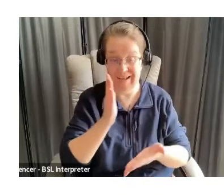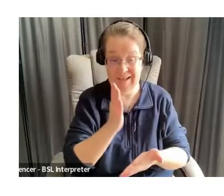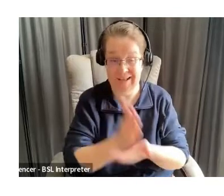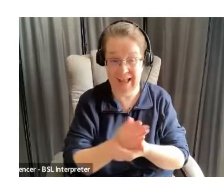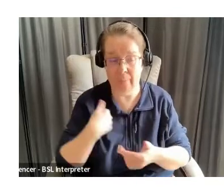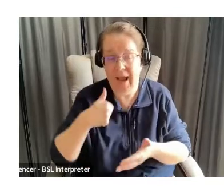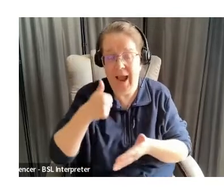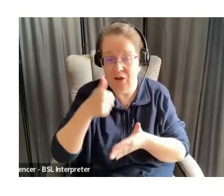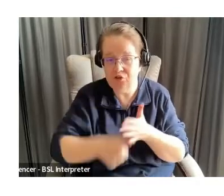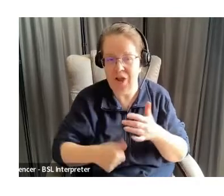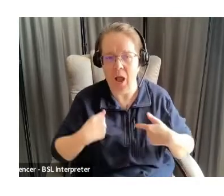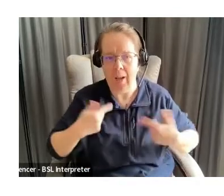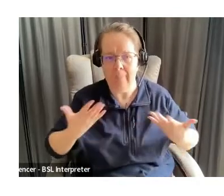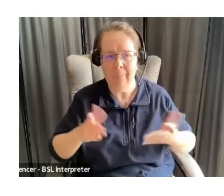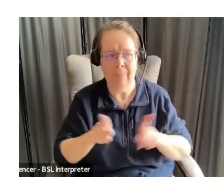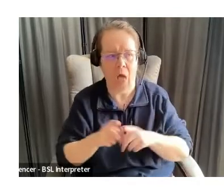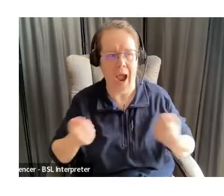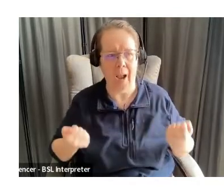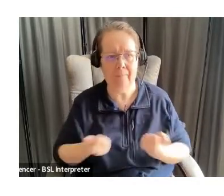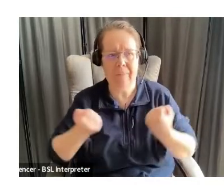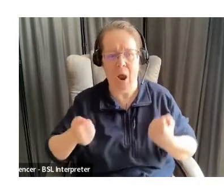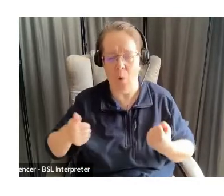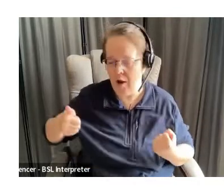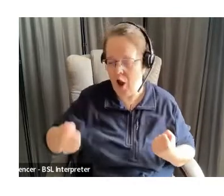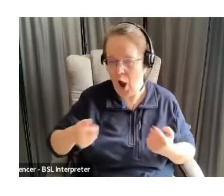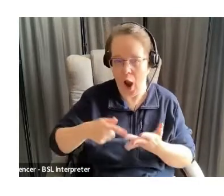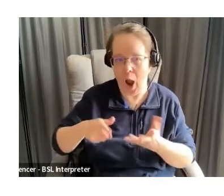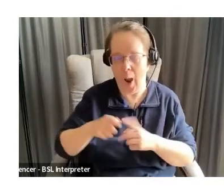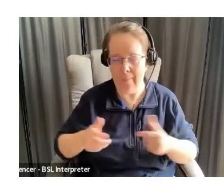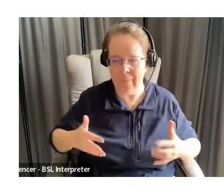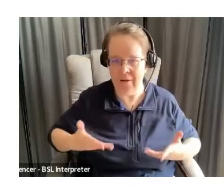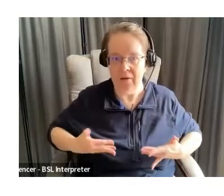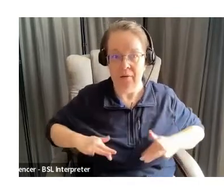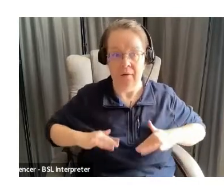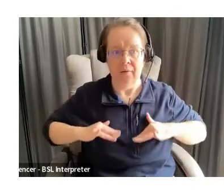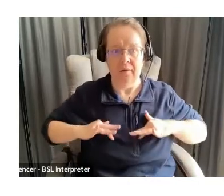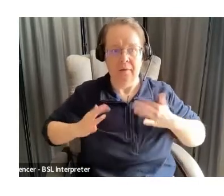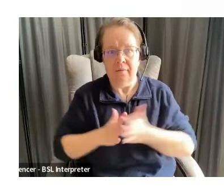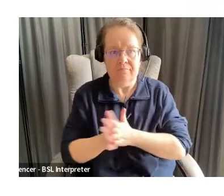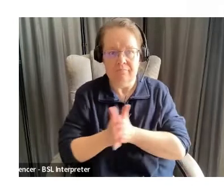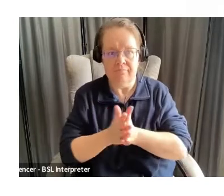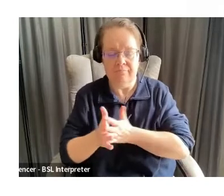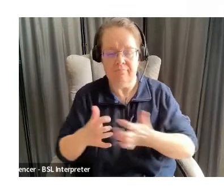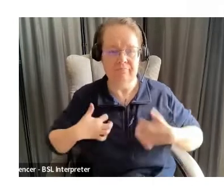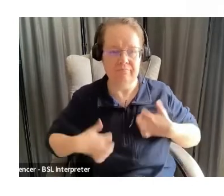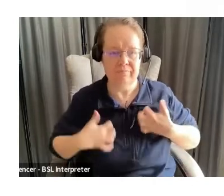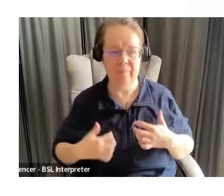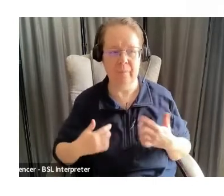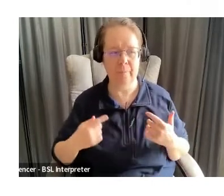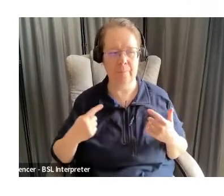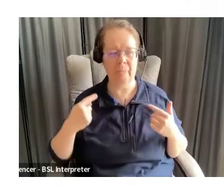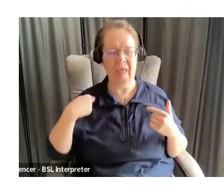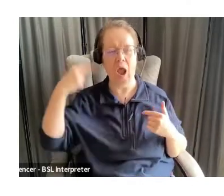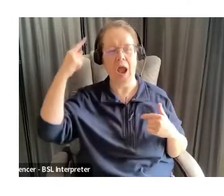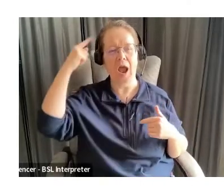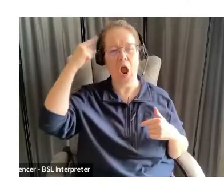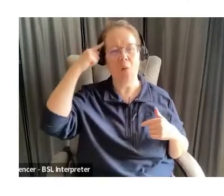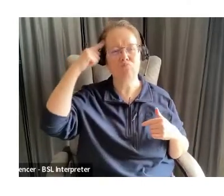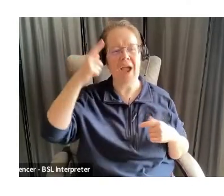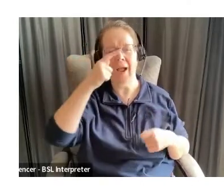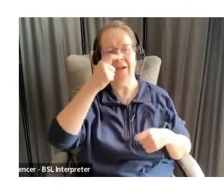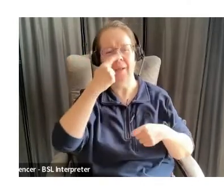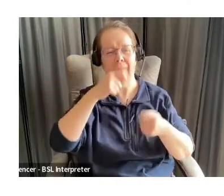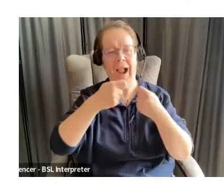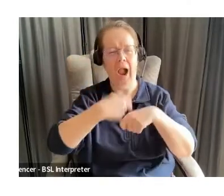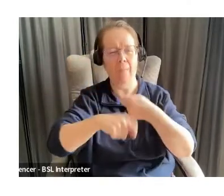to get powered up and excited. It's my adrenaline kicking off. And sometimes the brain can get a little bit confused between